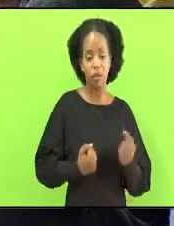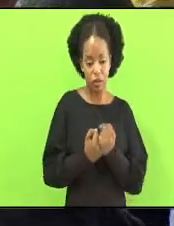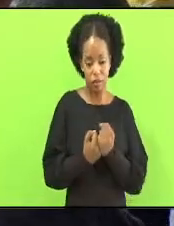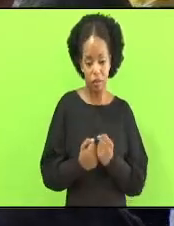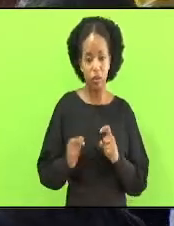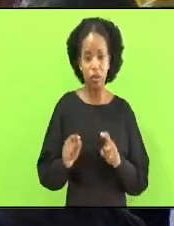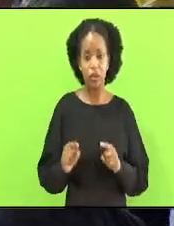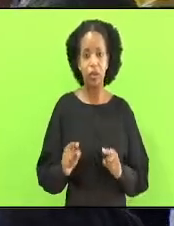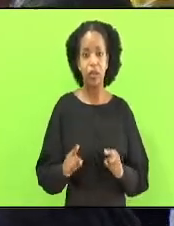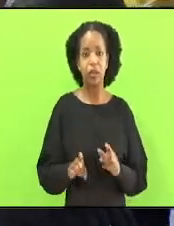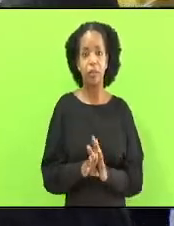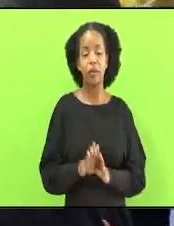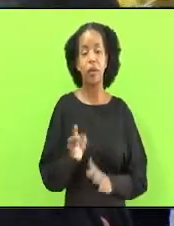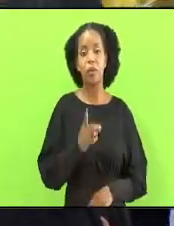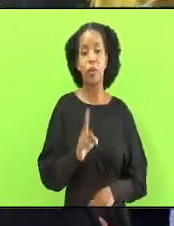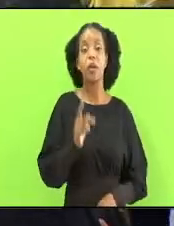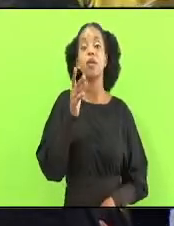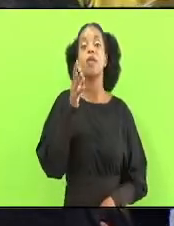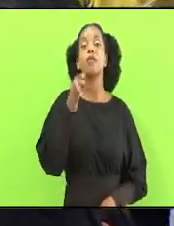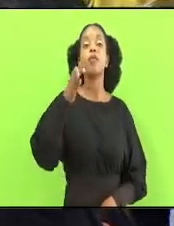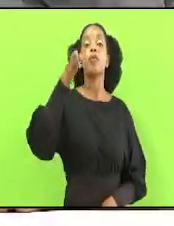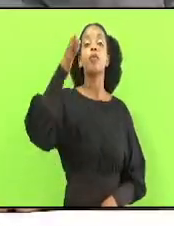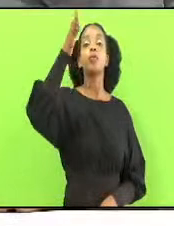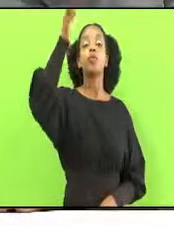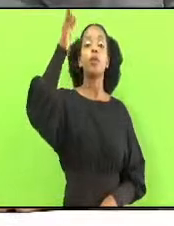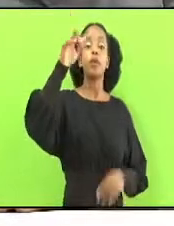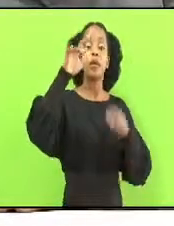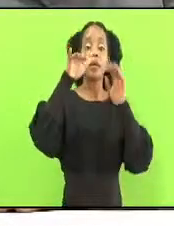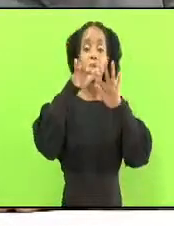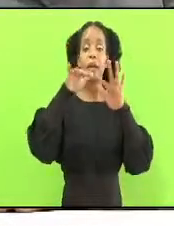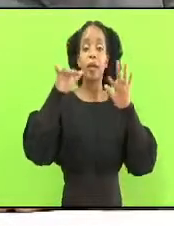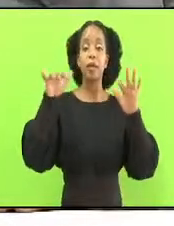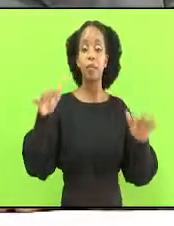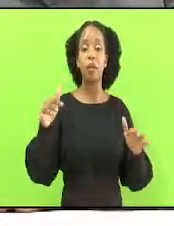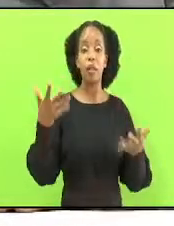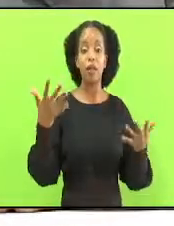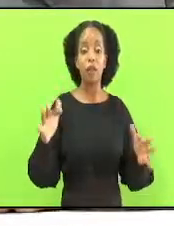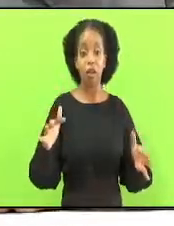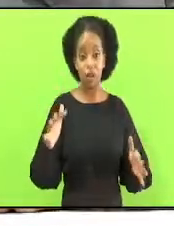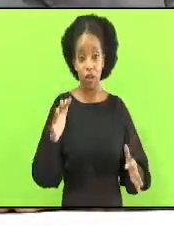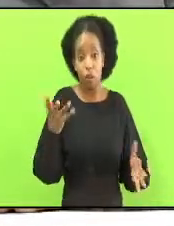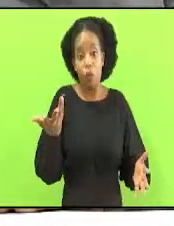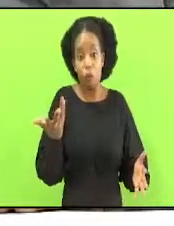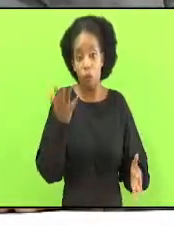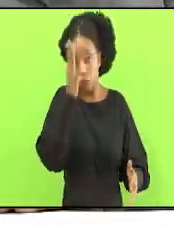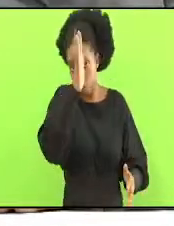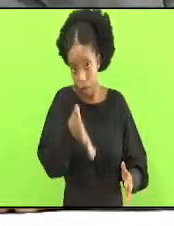bill is, in future, will people then be arrested for